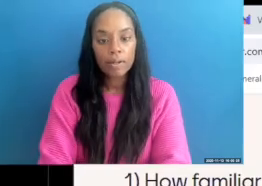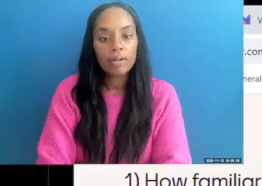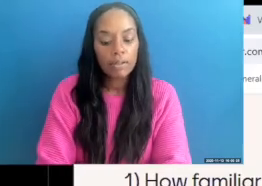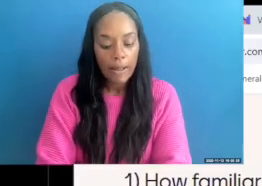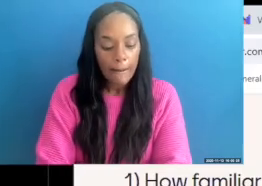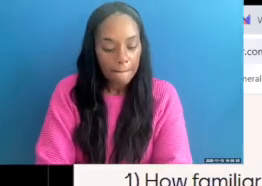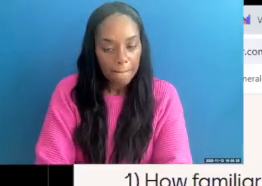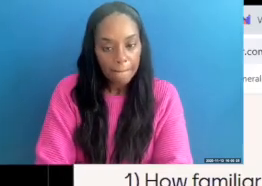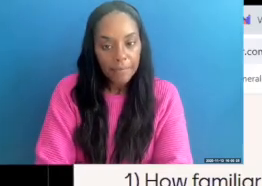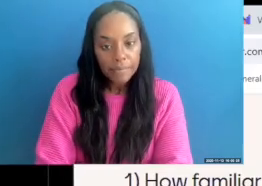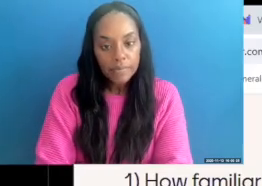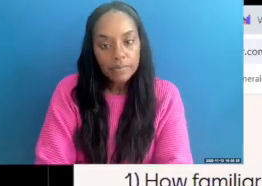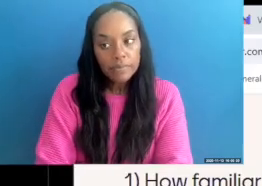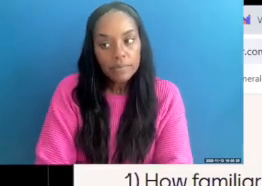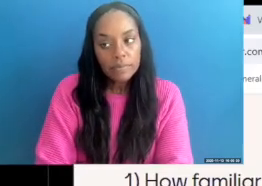familiar.